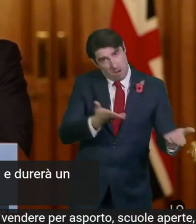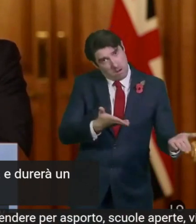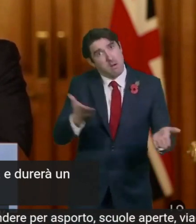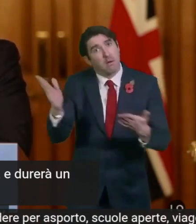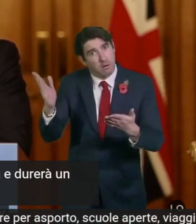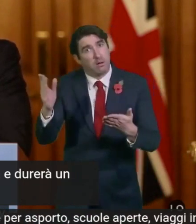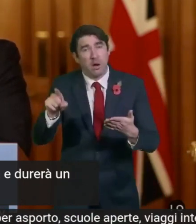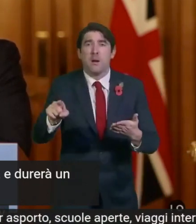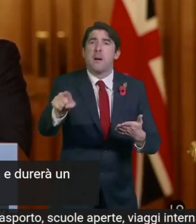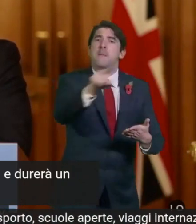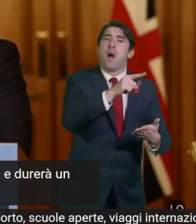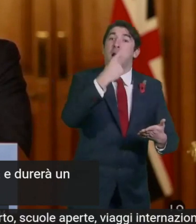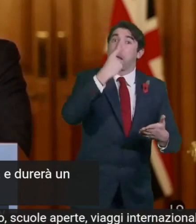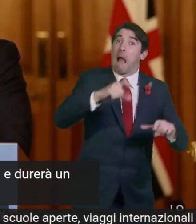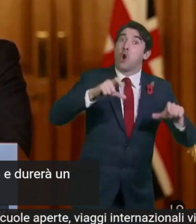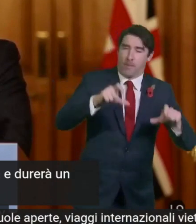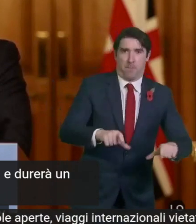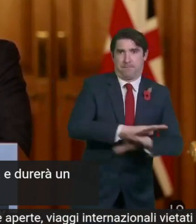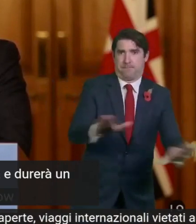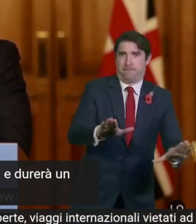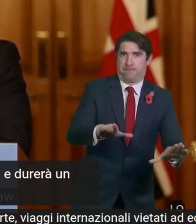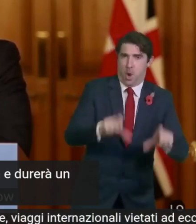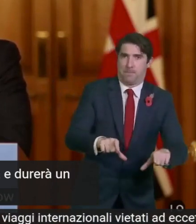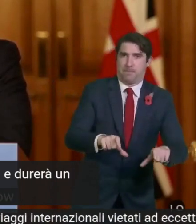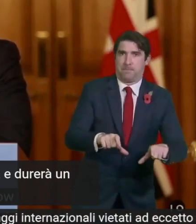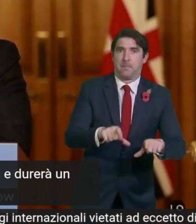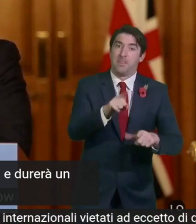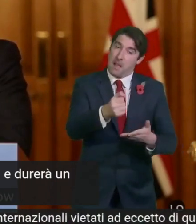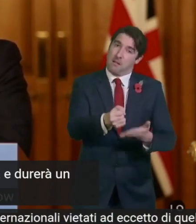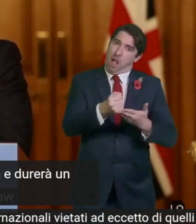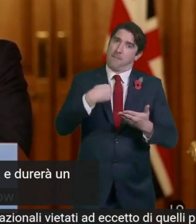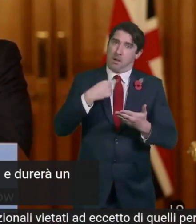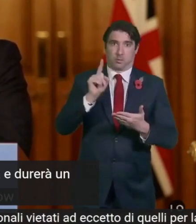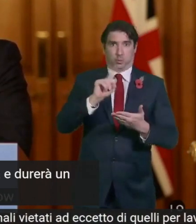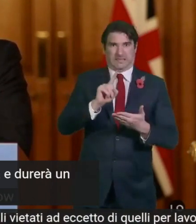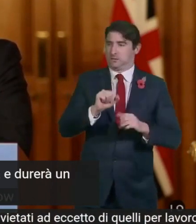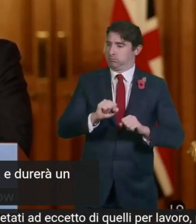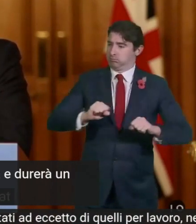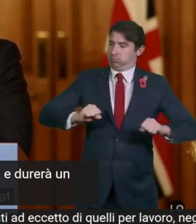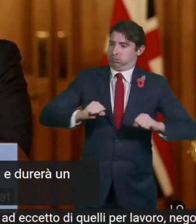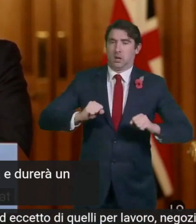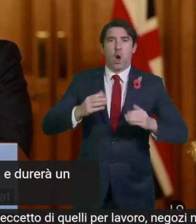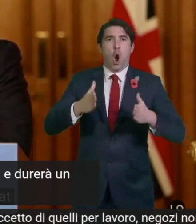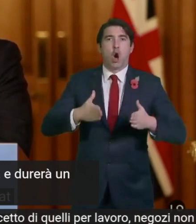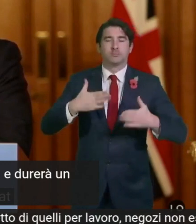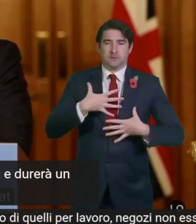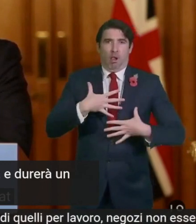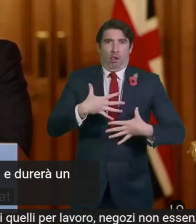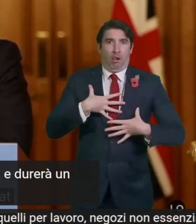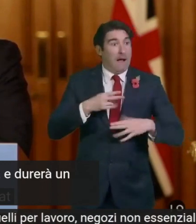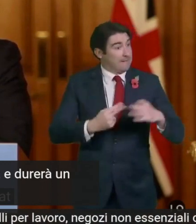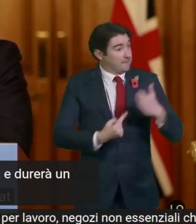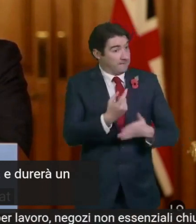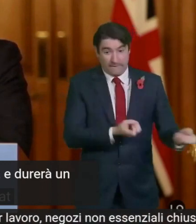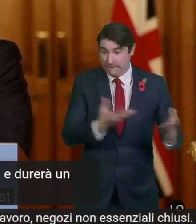That's the way to protect the NHS. But I'm not going to pretend to you that these judgments aren't incredibly difficult. They